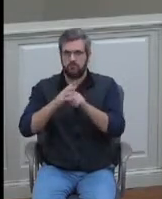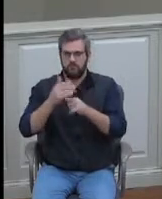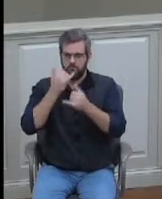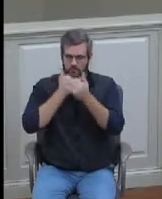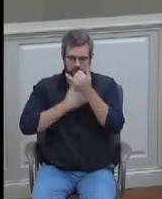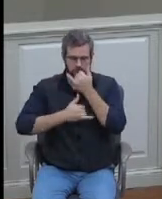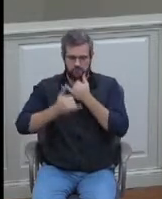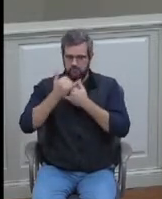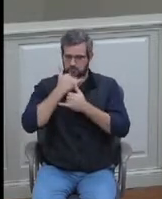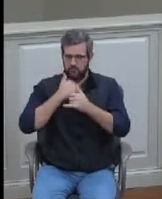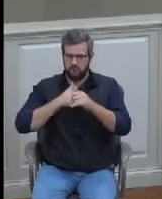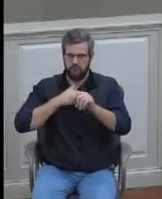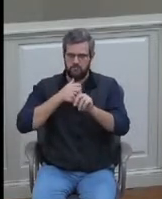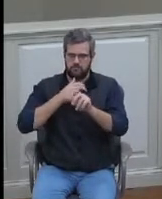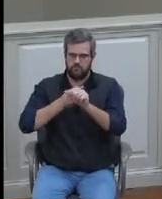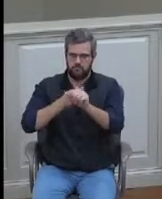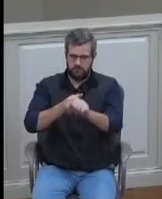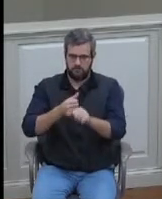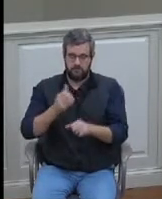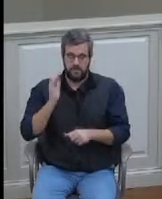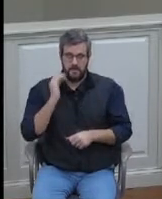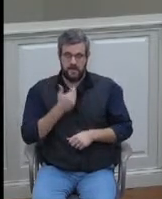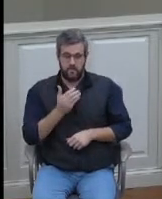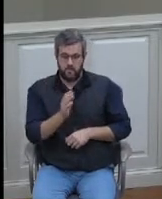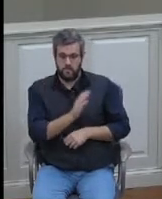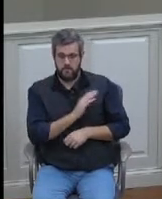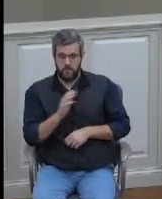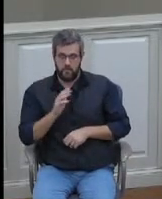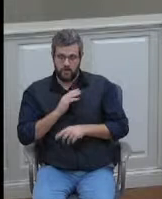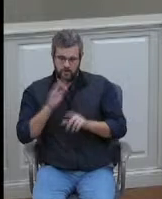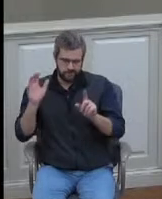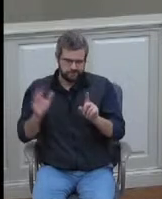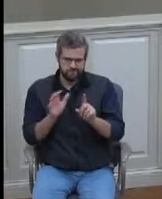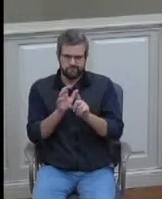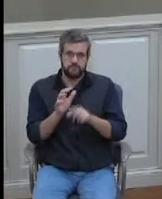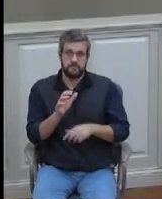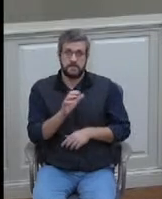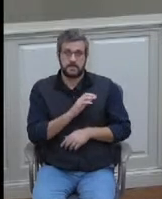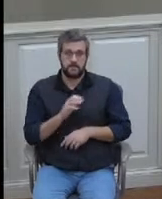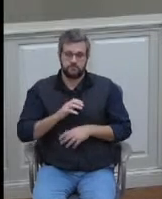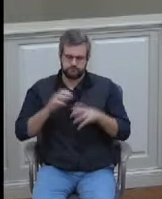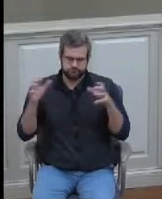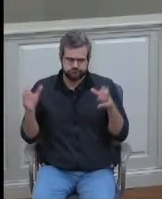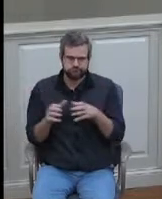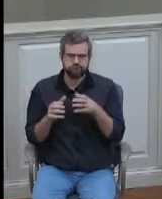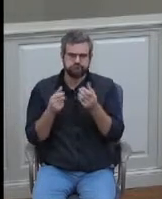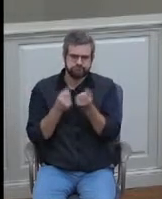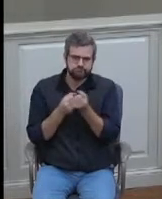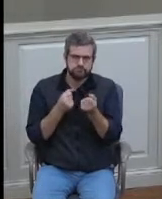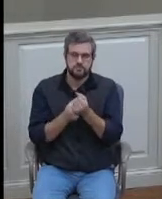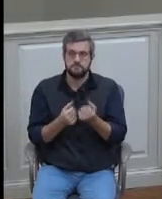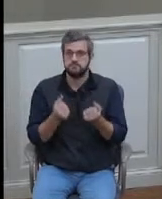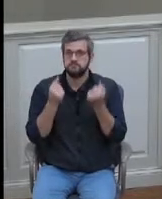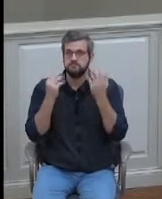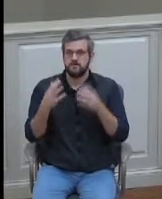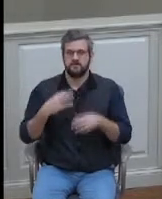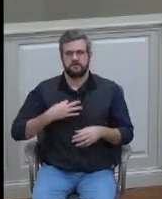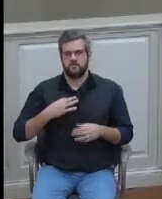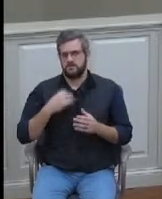wrong, our board rallied around in our committees, and we put in a ton of volunteer hours, which was amazing to